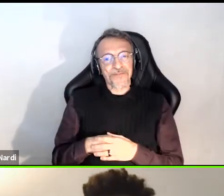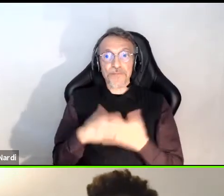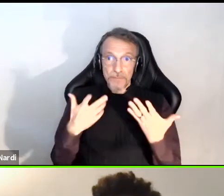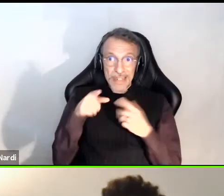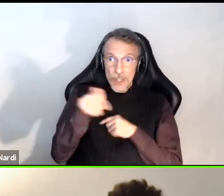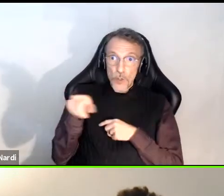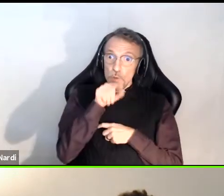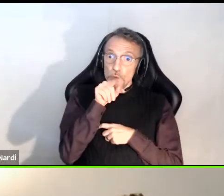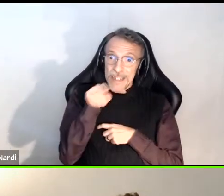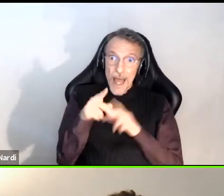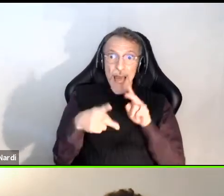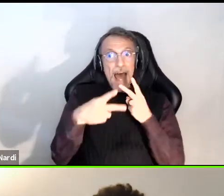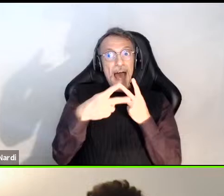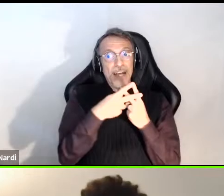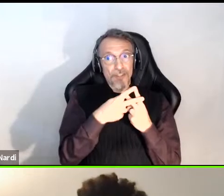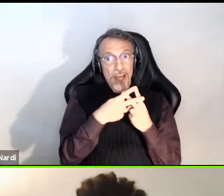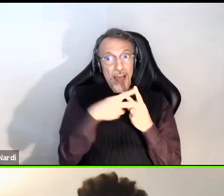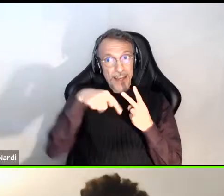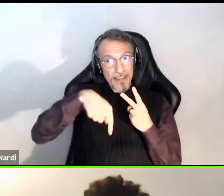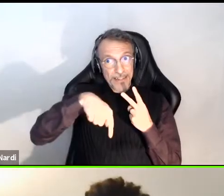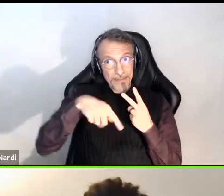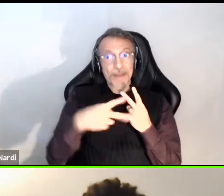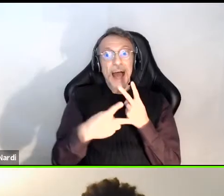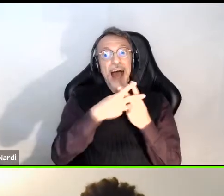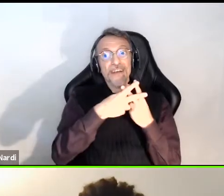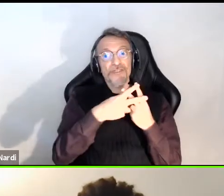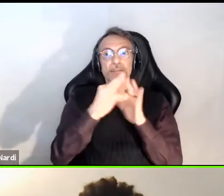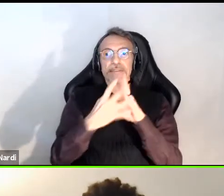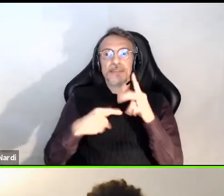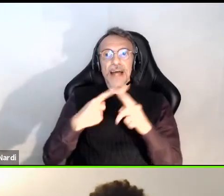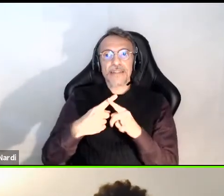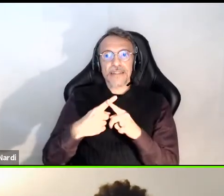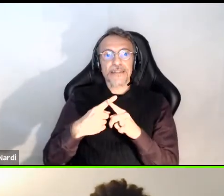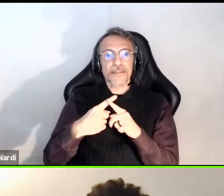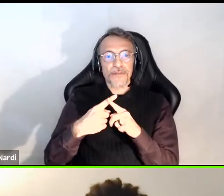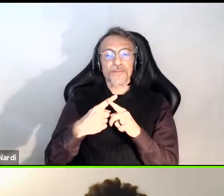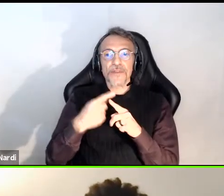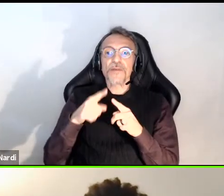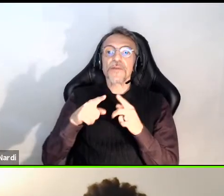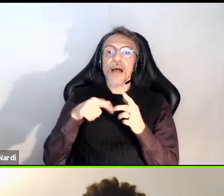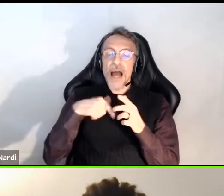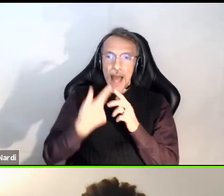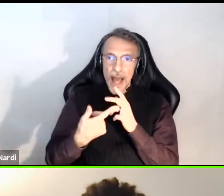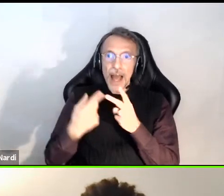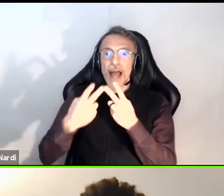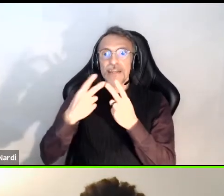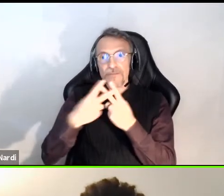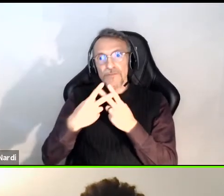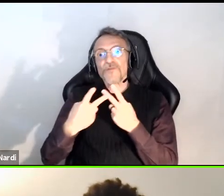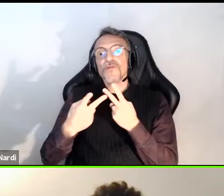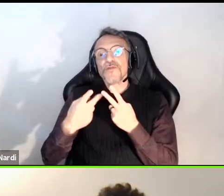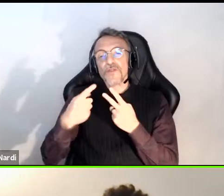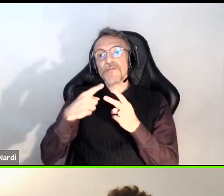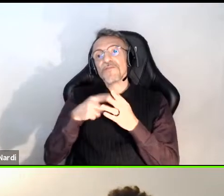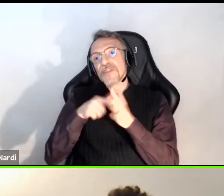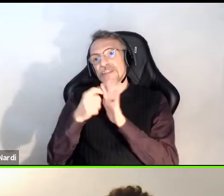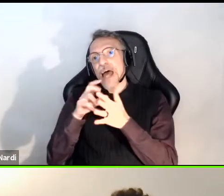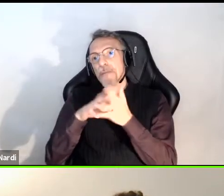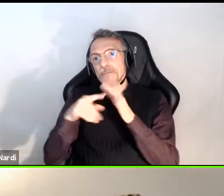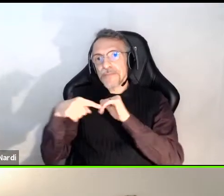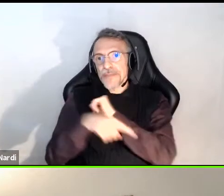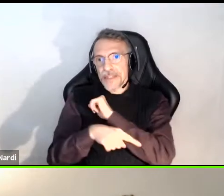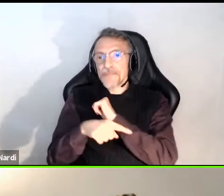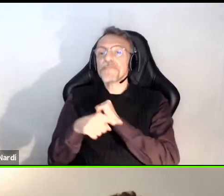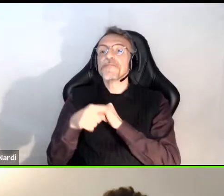the hashtags for the event are hashtag SussexDev and hashtag GlobalDevTrends.